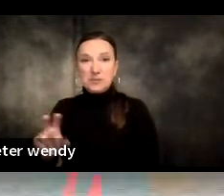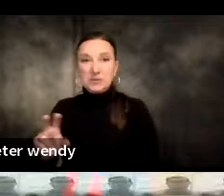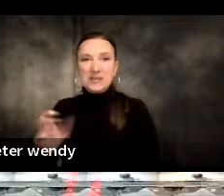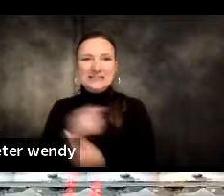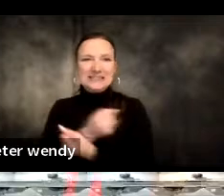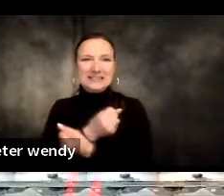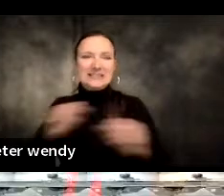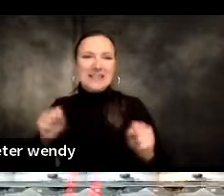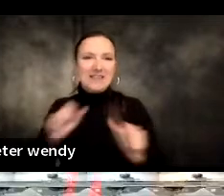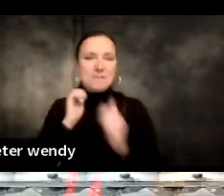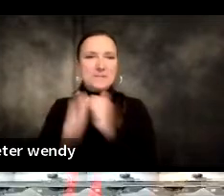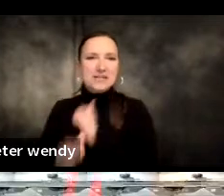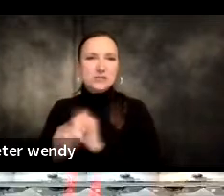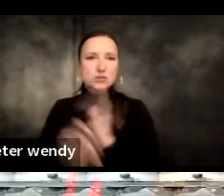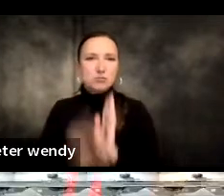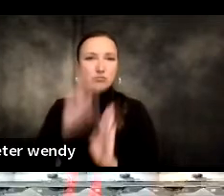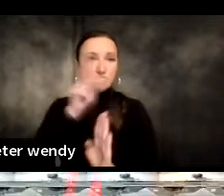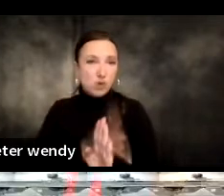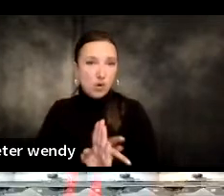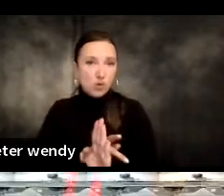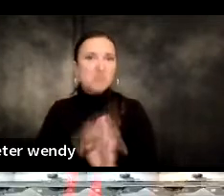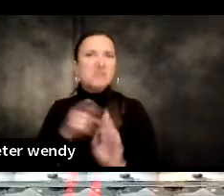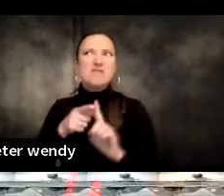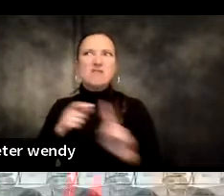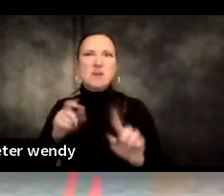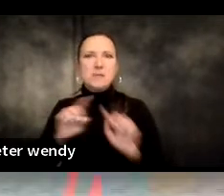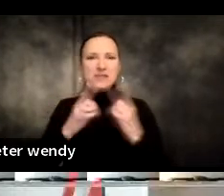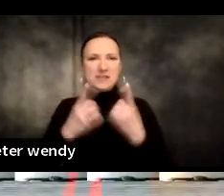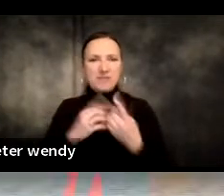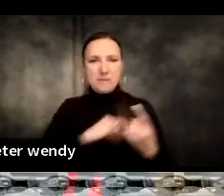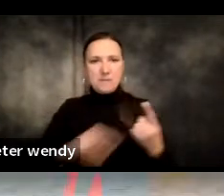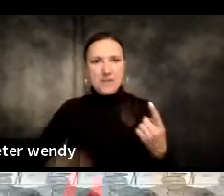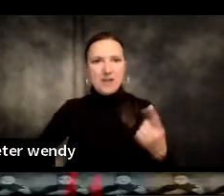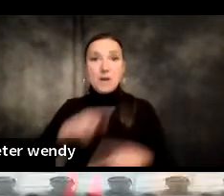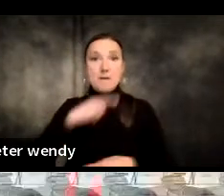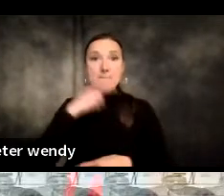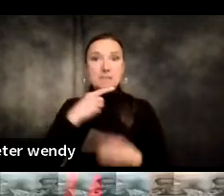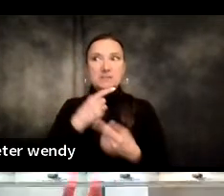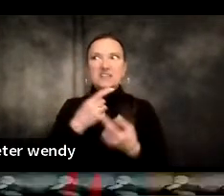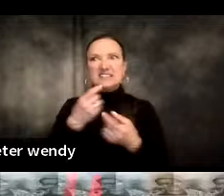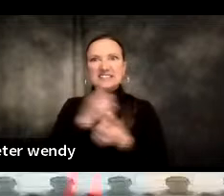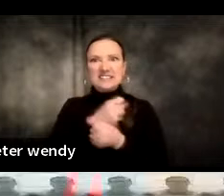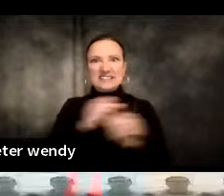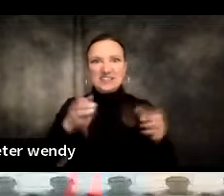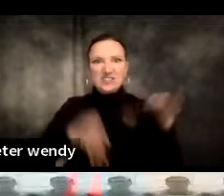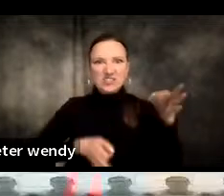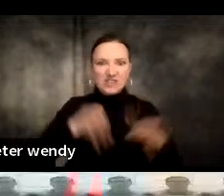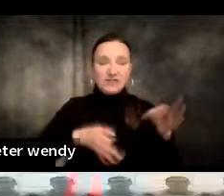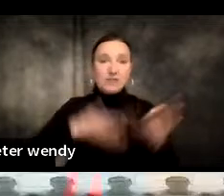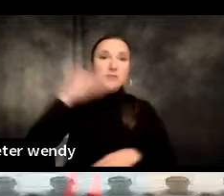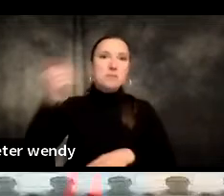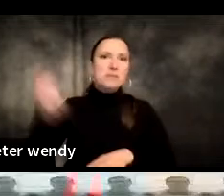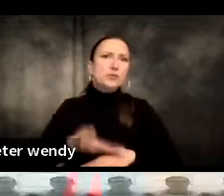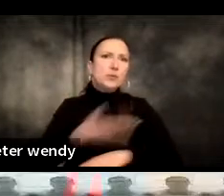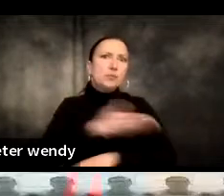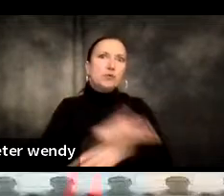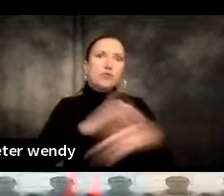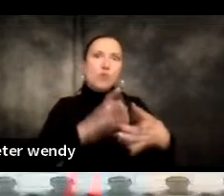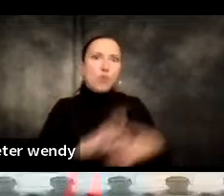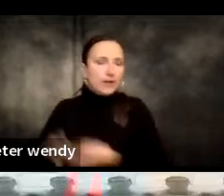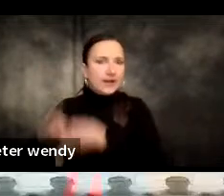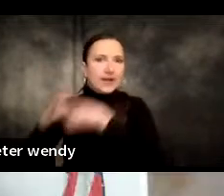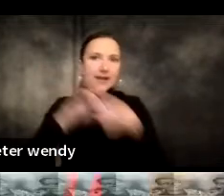Passage program, which is now under the Deputy Mayor for Public Safety and Justice for better coordination. And